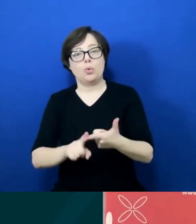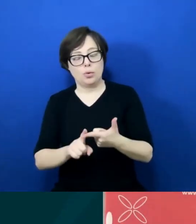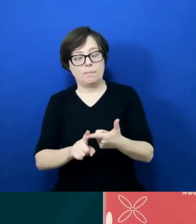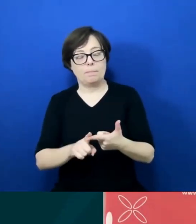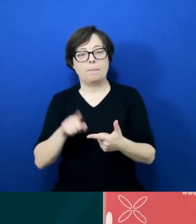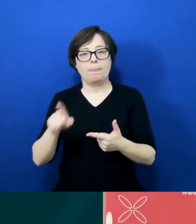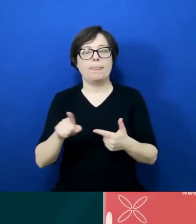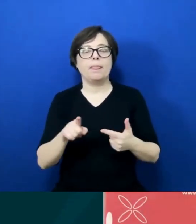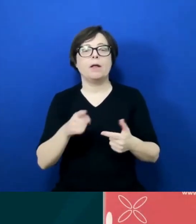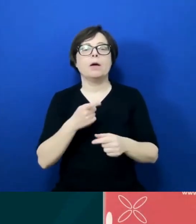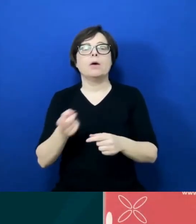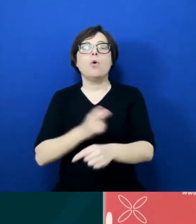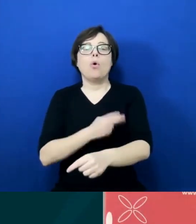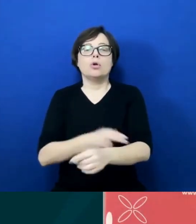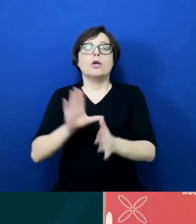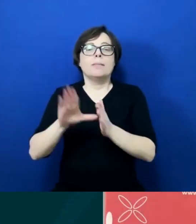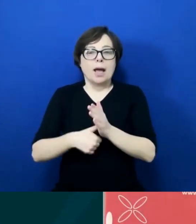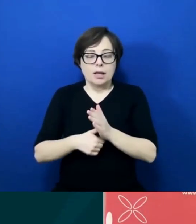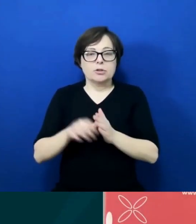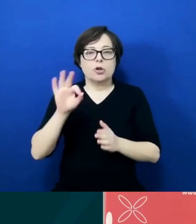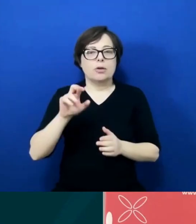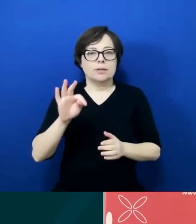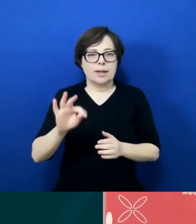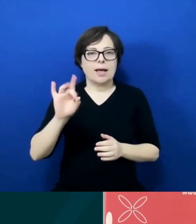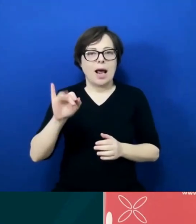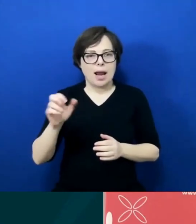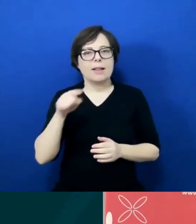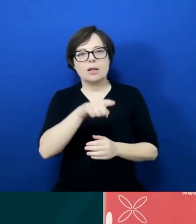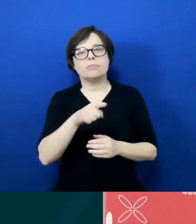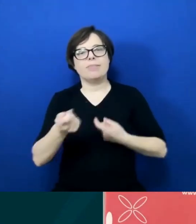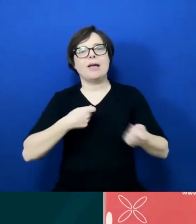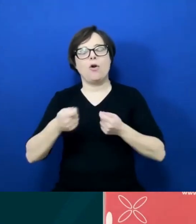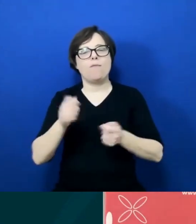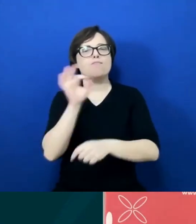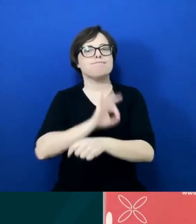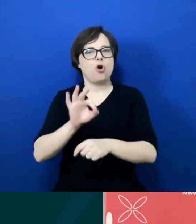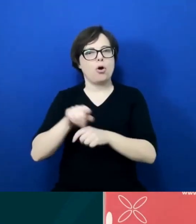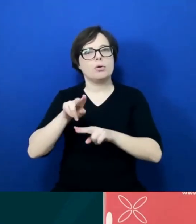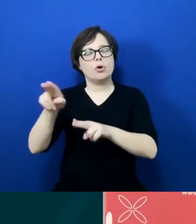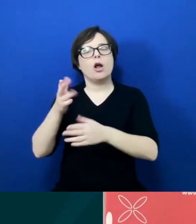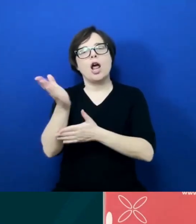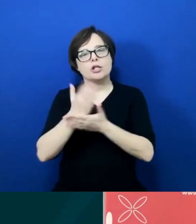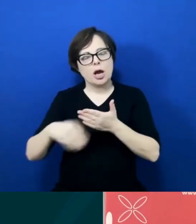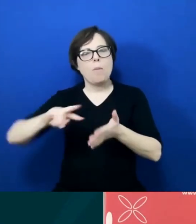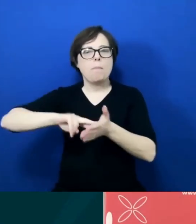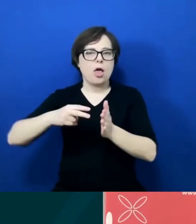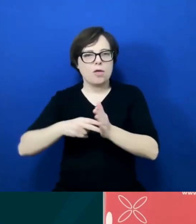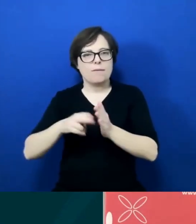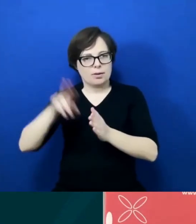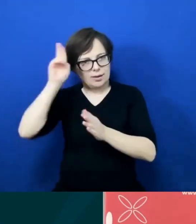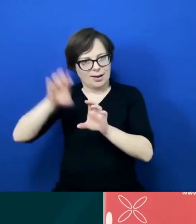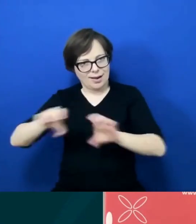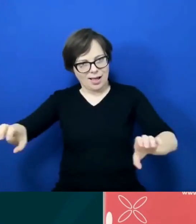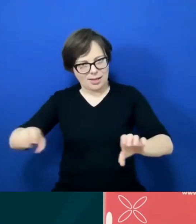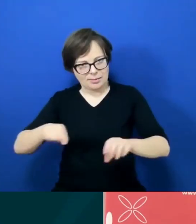the second question, in the City Hall of St. Gallen, you are the project manager in the sewerage network